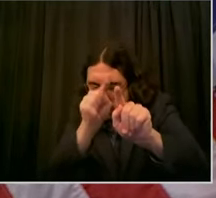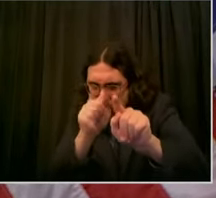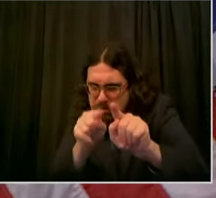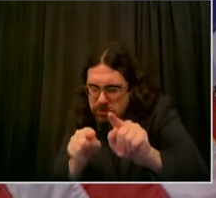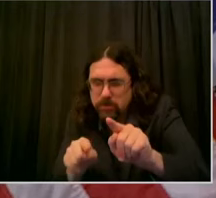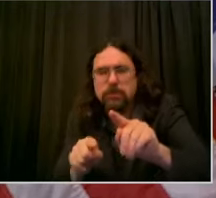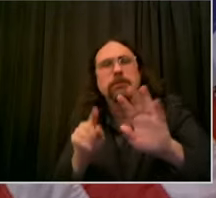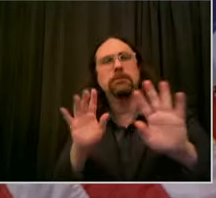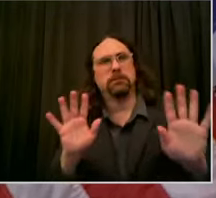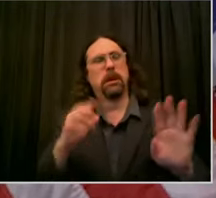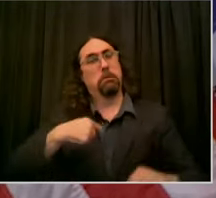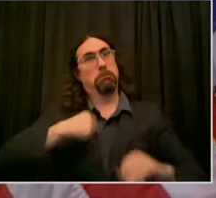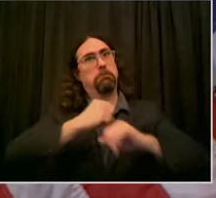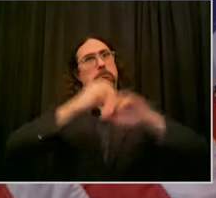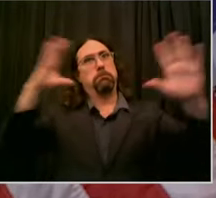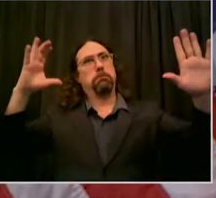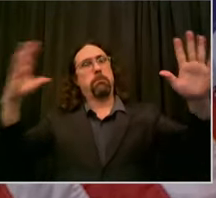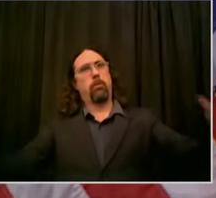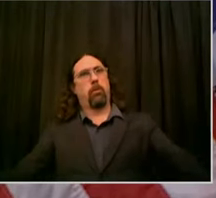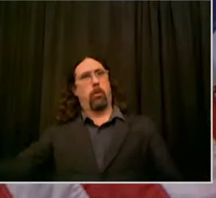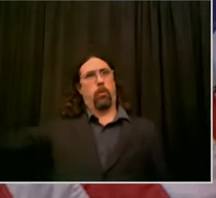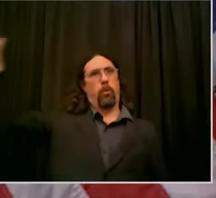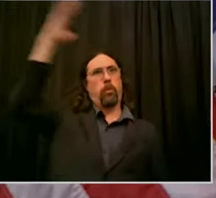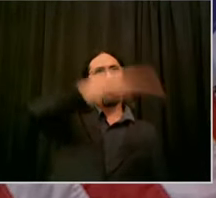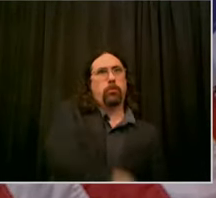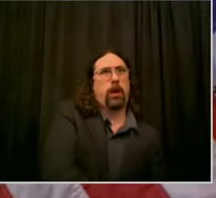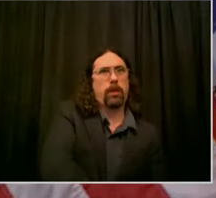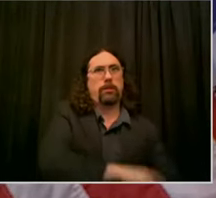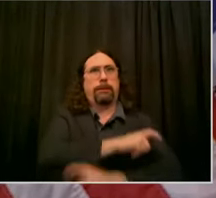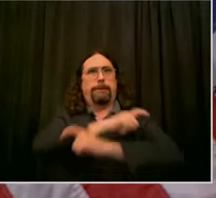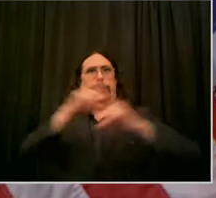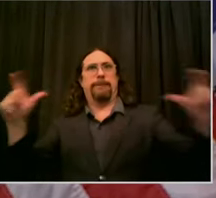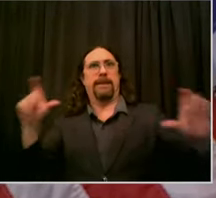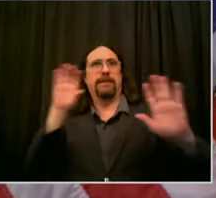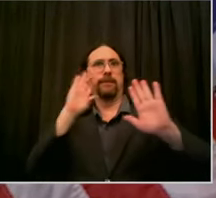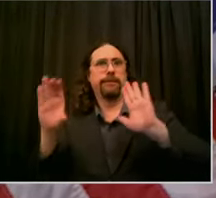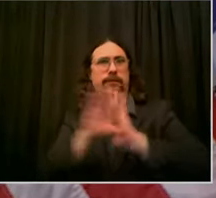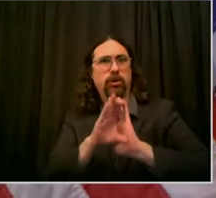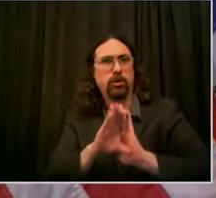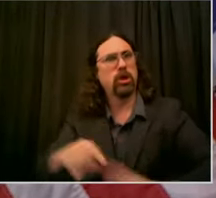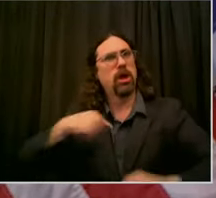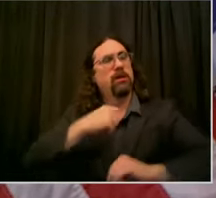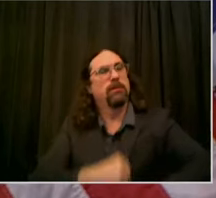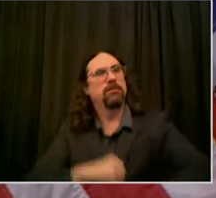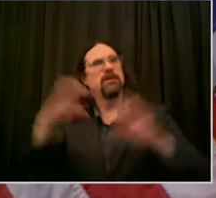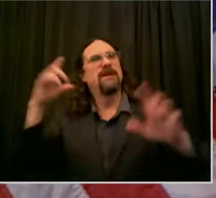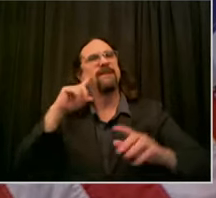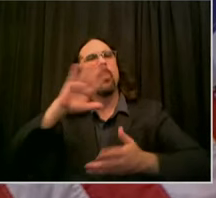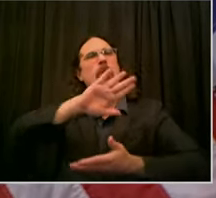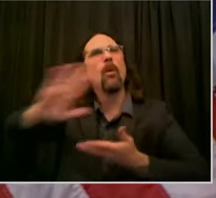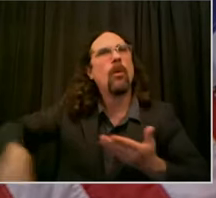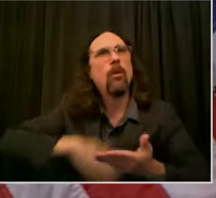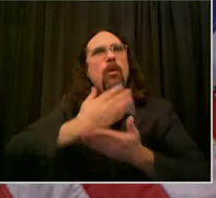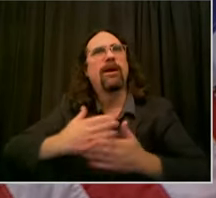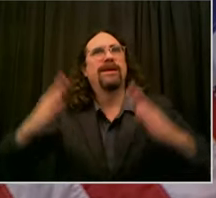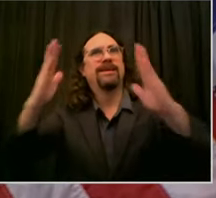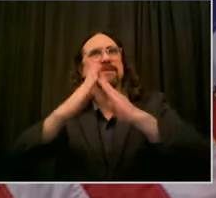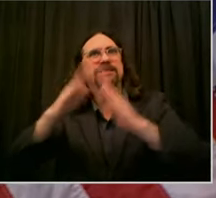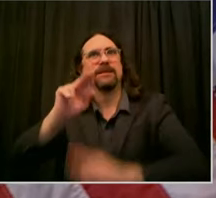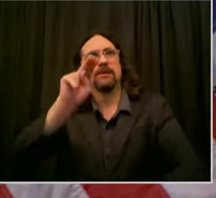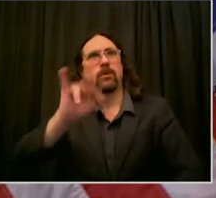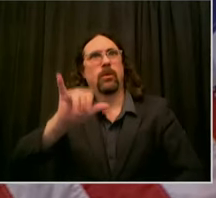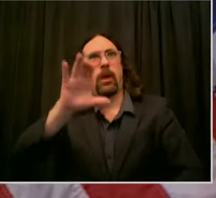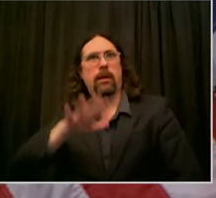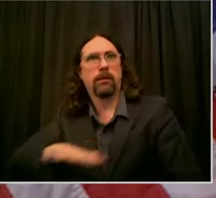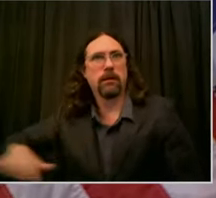see. Starting on Thursday, we had a national crisis, a historic and painful national crisis. Our